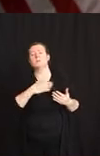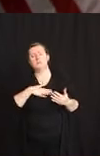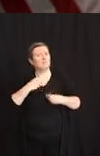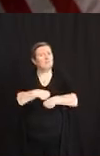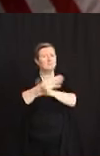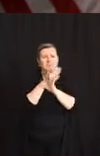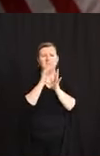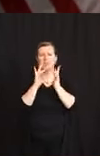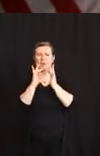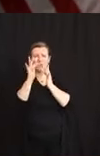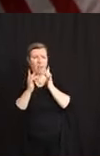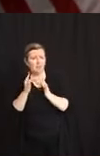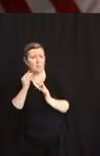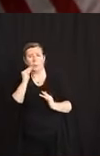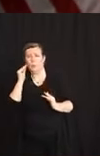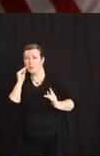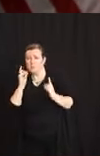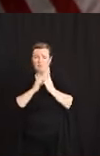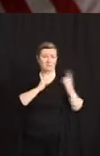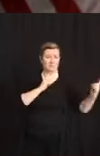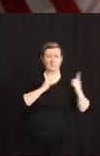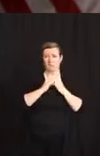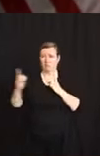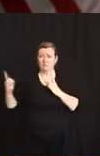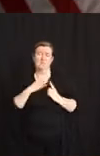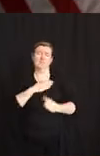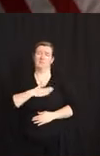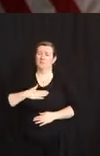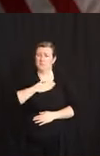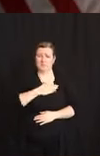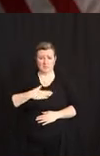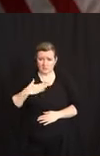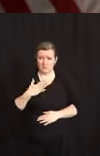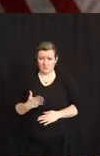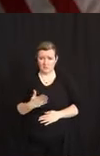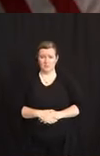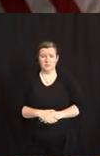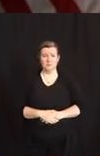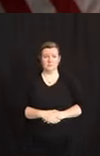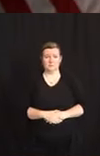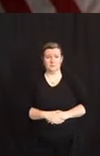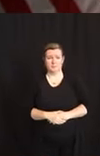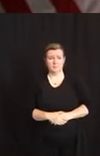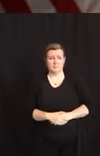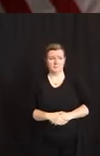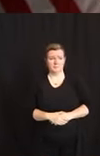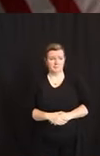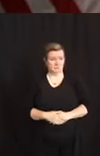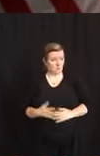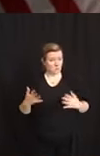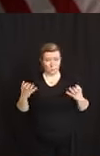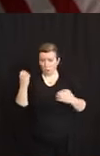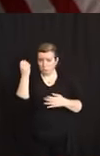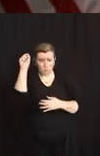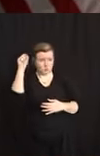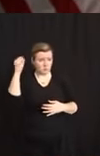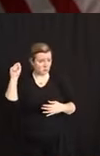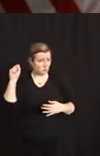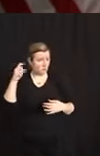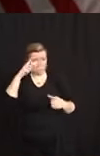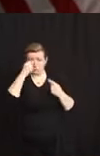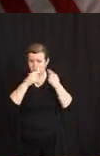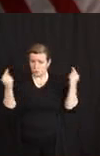and social distance, as we are asking folks to do in their lives as a general matter. I don't begrudge folks having a different opinion. I don't agree with them, but I